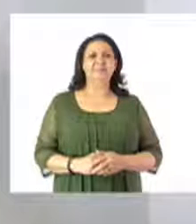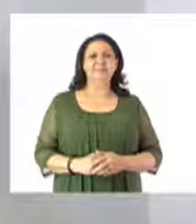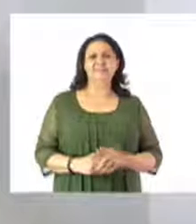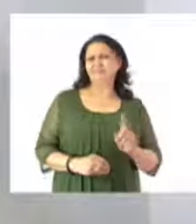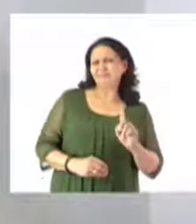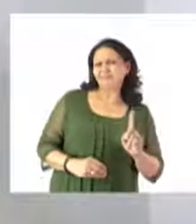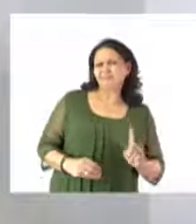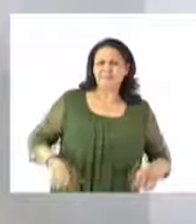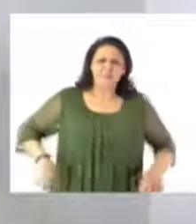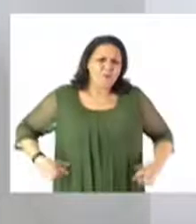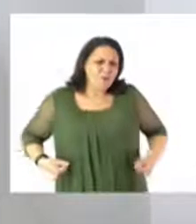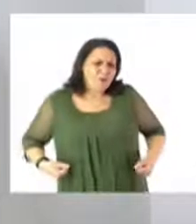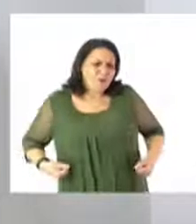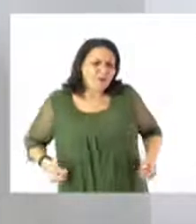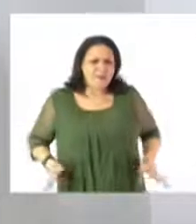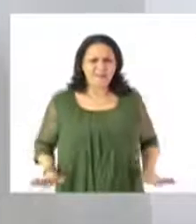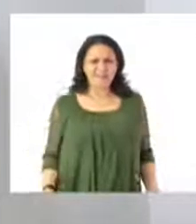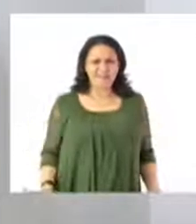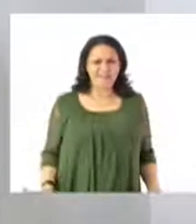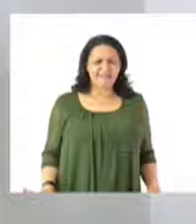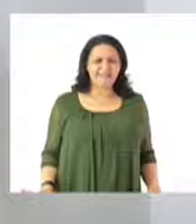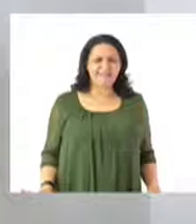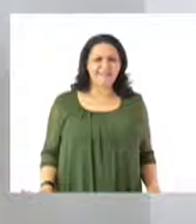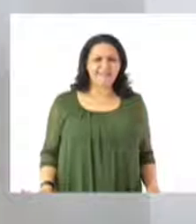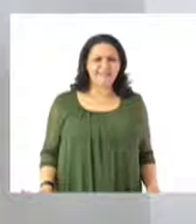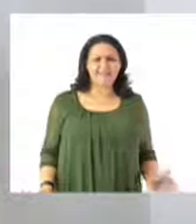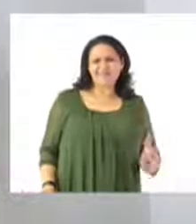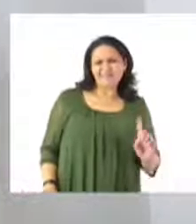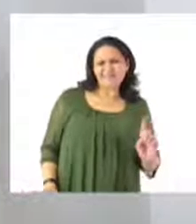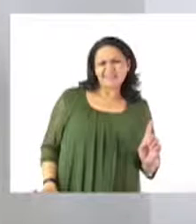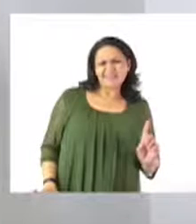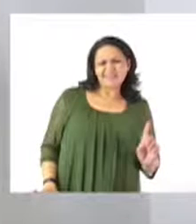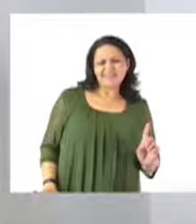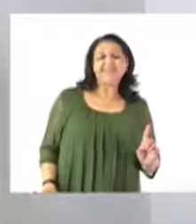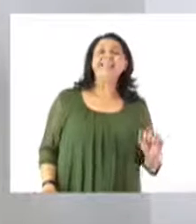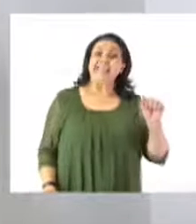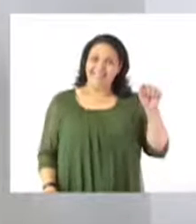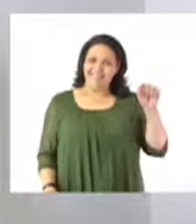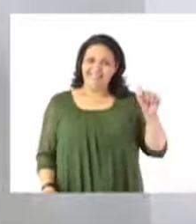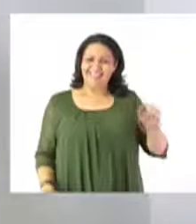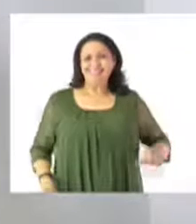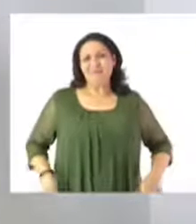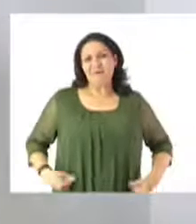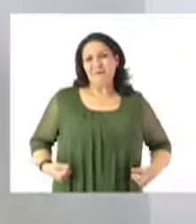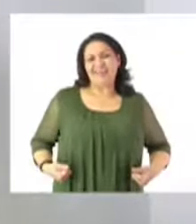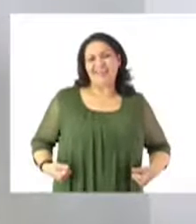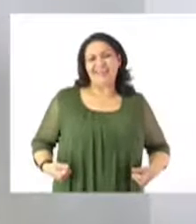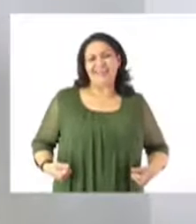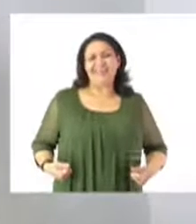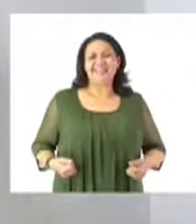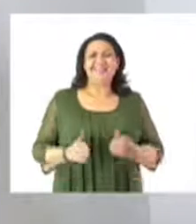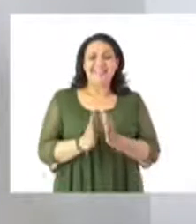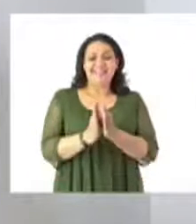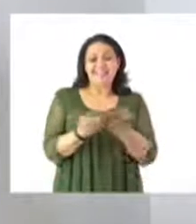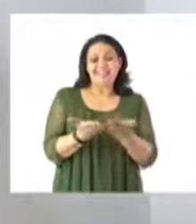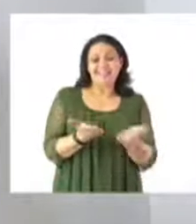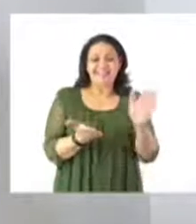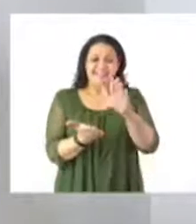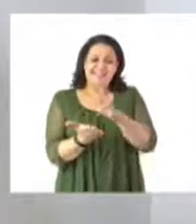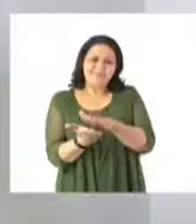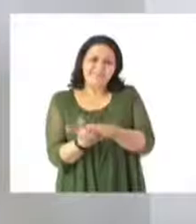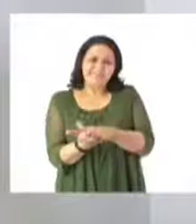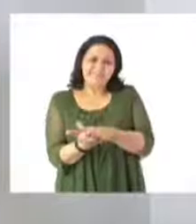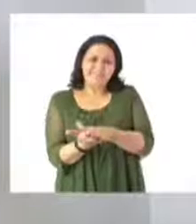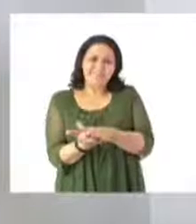a girl. Is this a boy? Yes, this is a boy. Now turn to the next page.